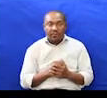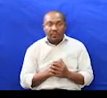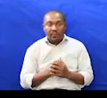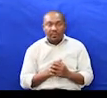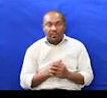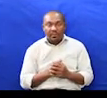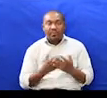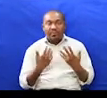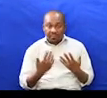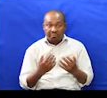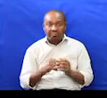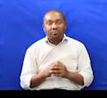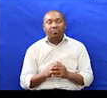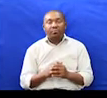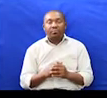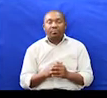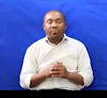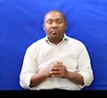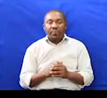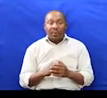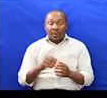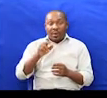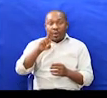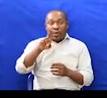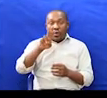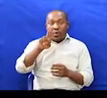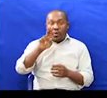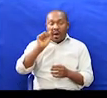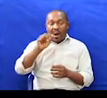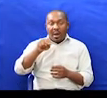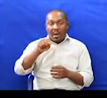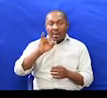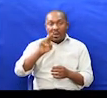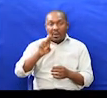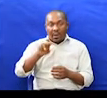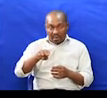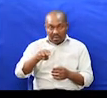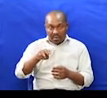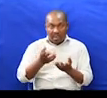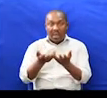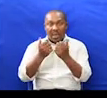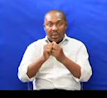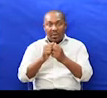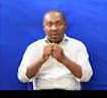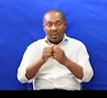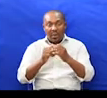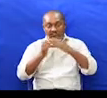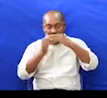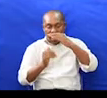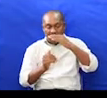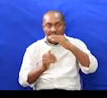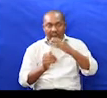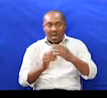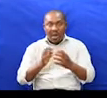atom. They said uranium can undergo nuclear fission. Nuclear fission,